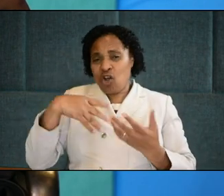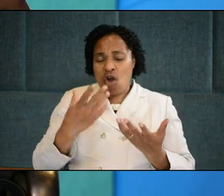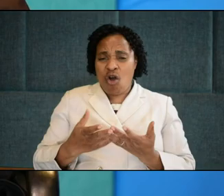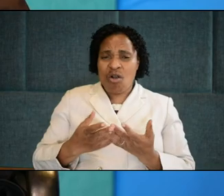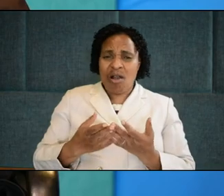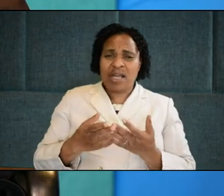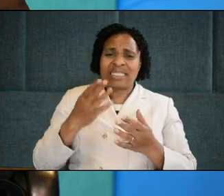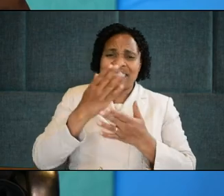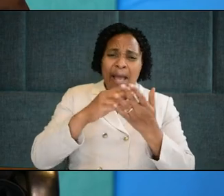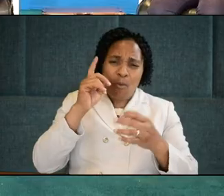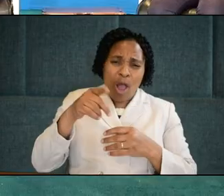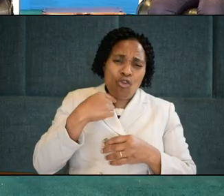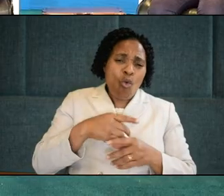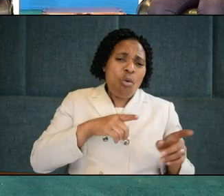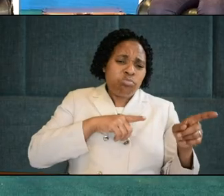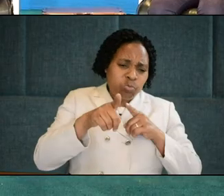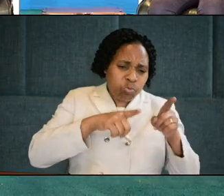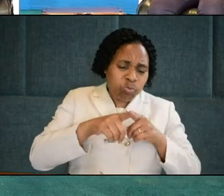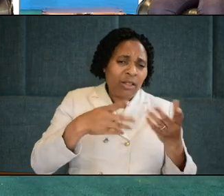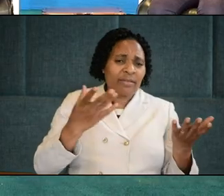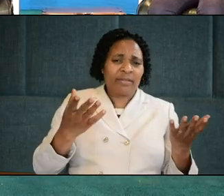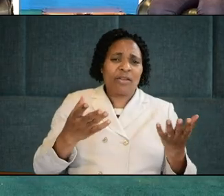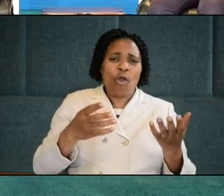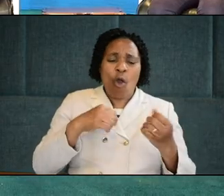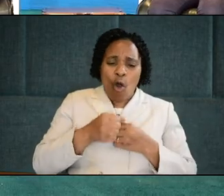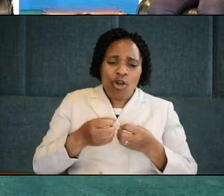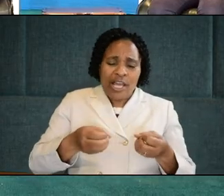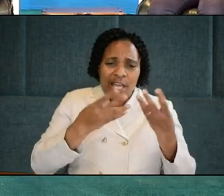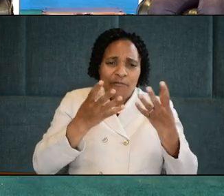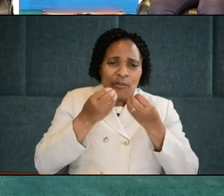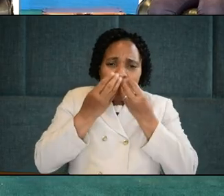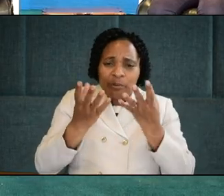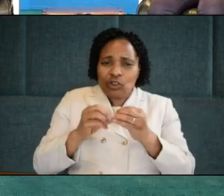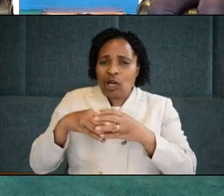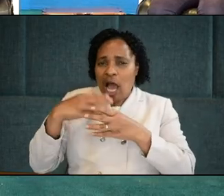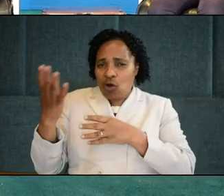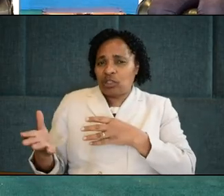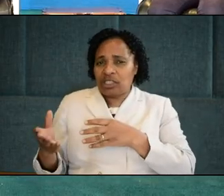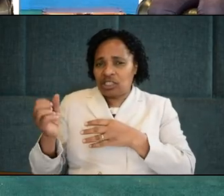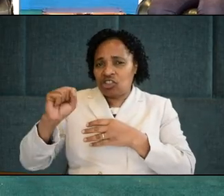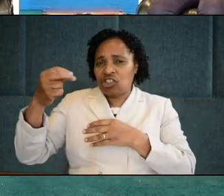please explain why you think this. Maybe Shani can take it over and answer.